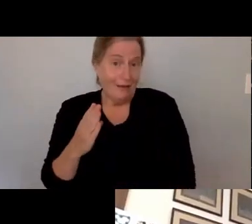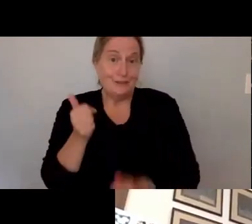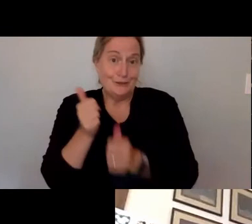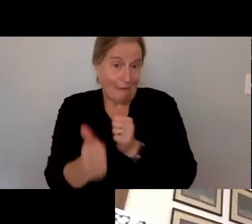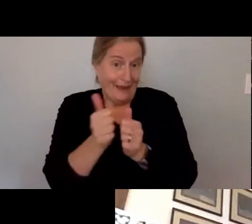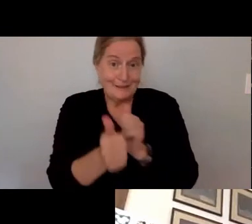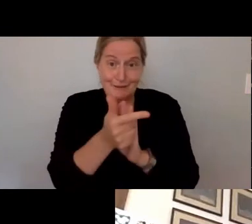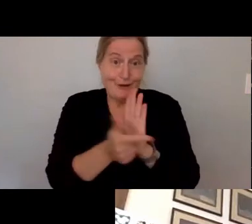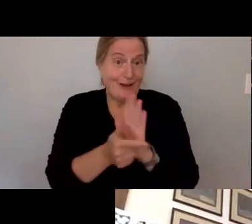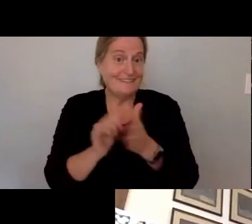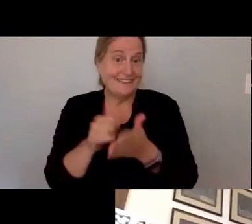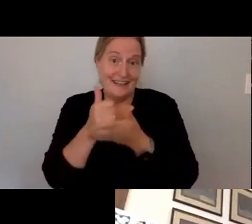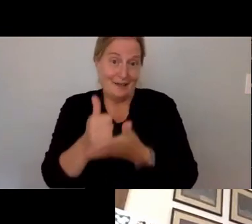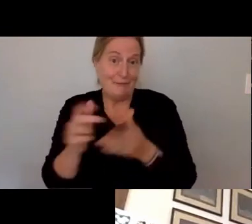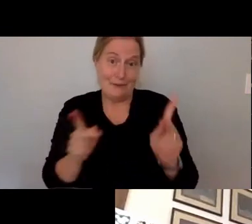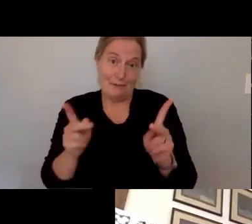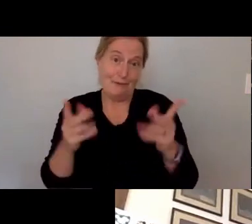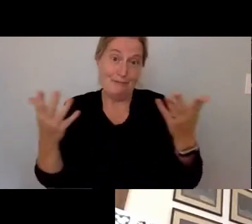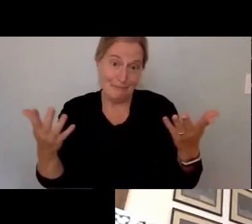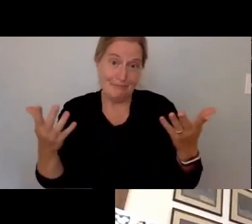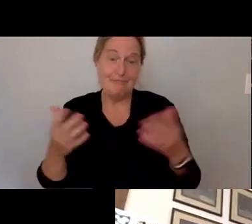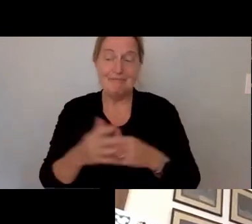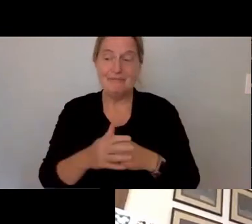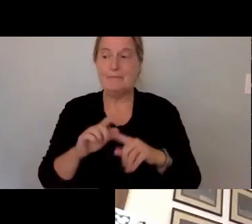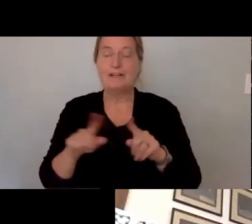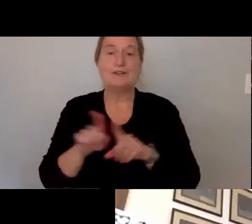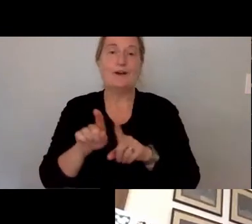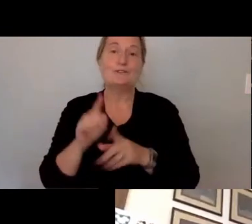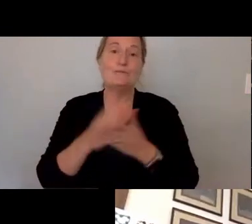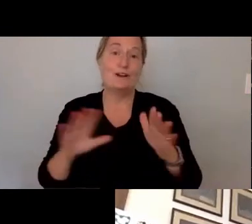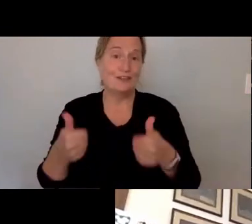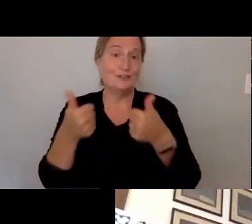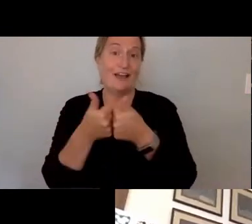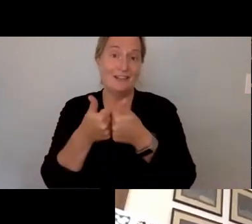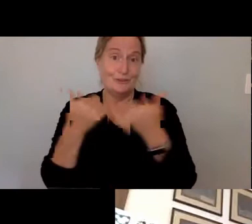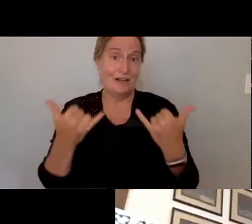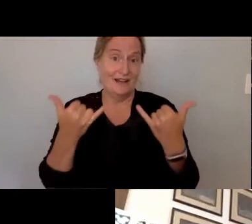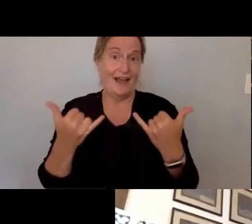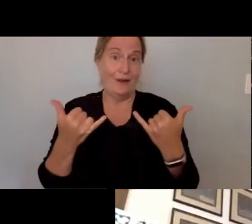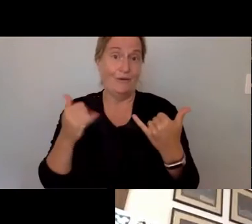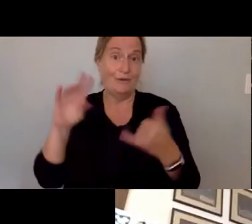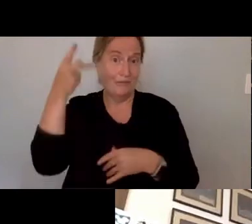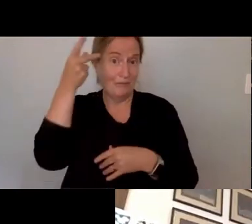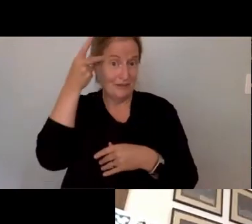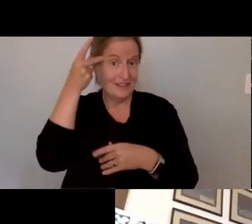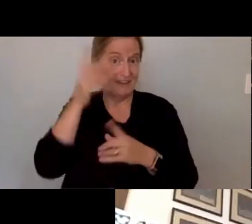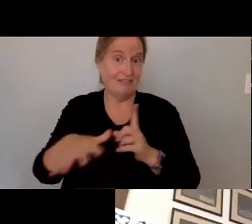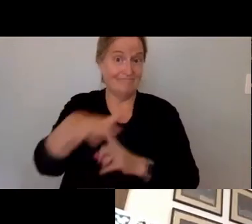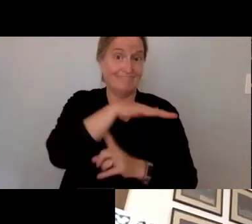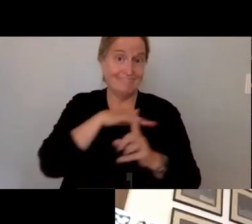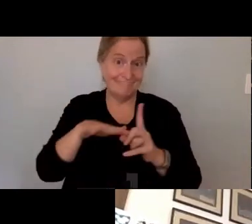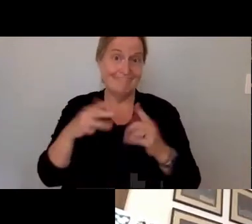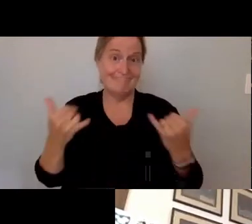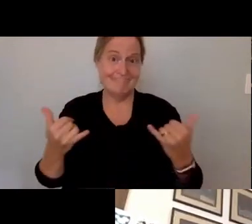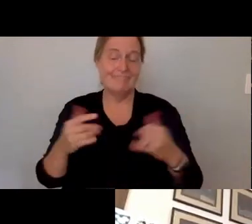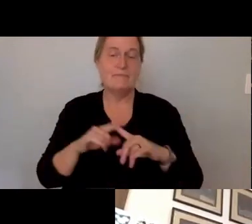from Minnesota will tell you is part of the challenge today and the political challenge that all of us face. But in